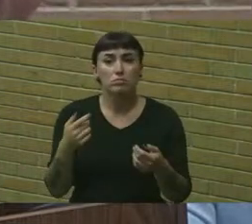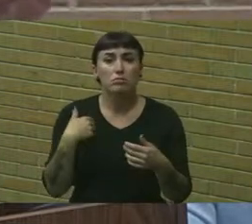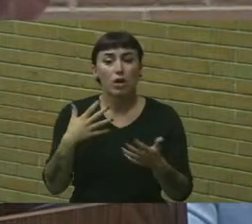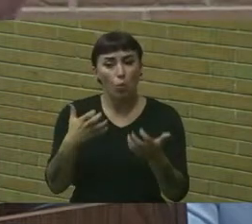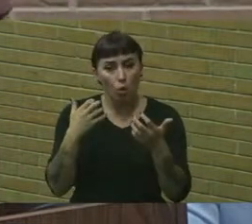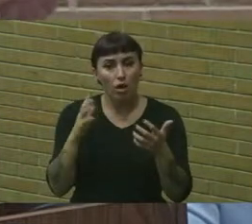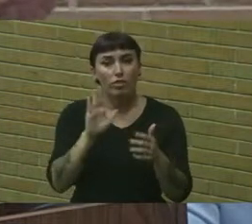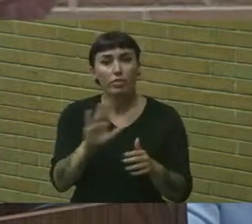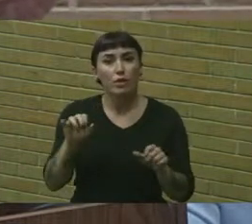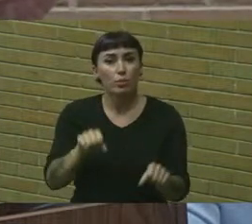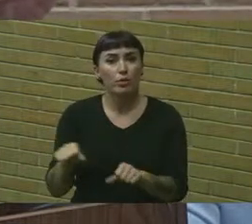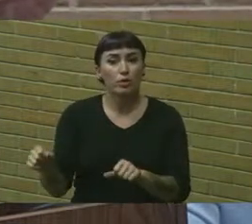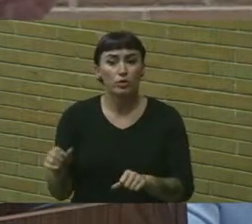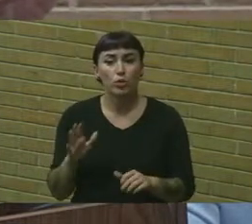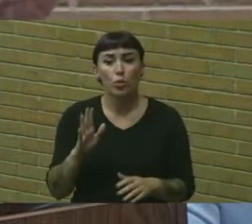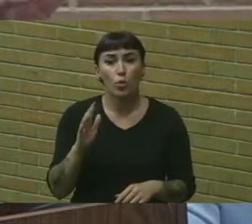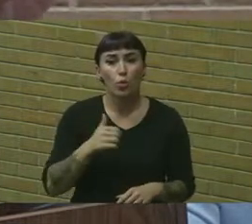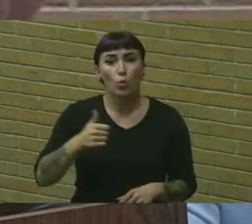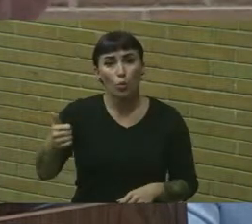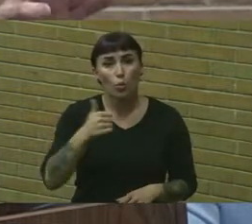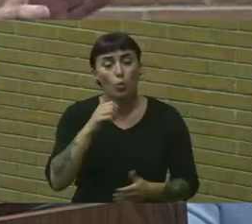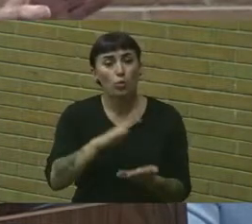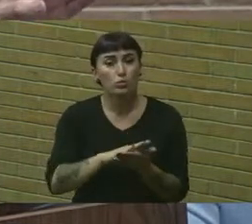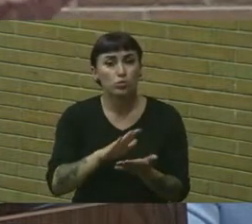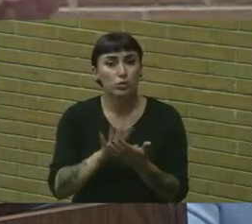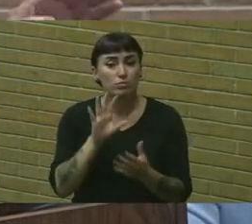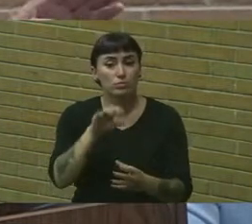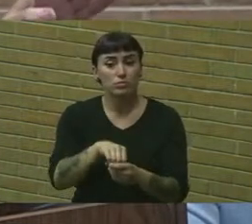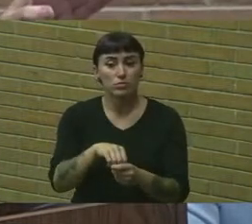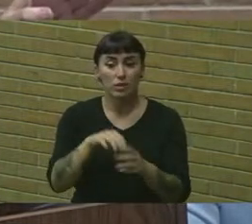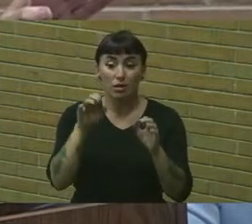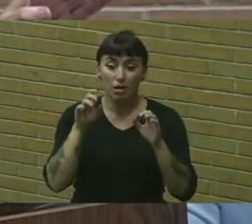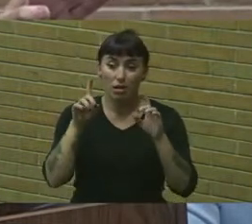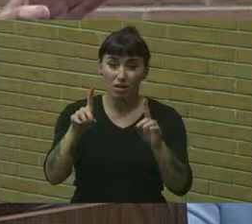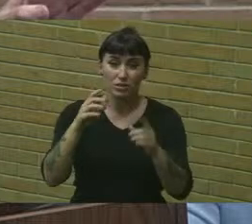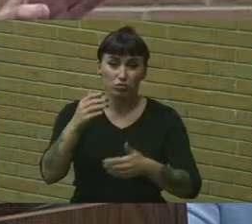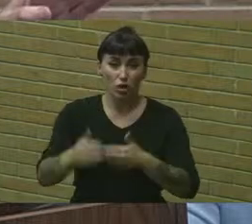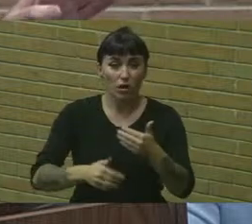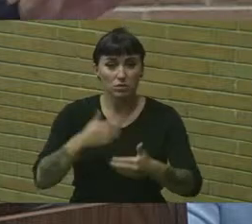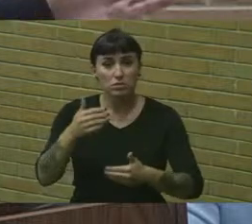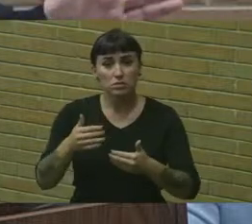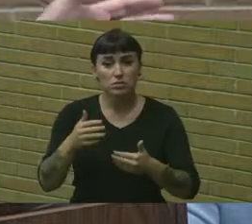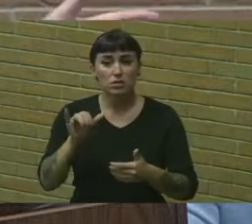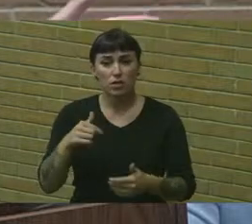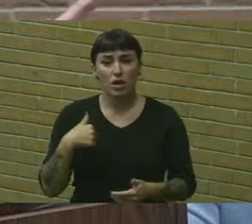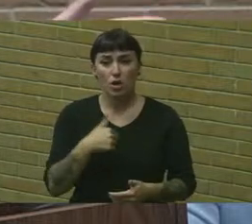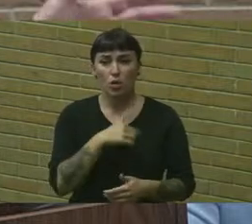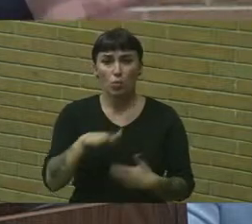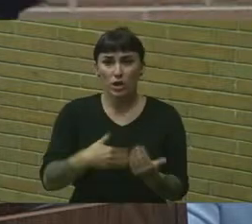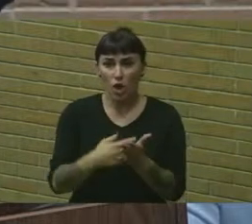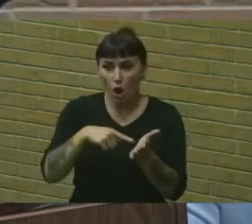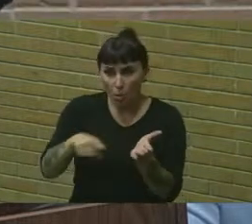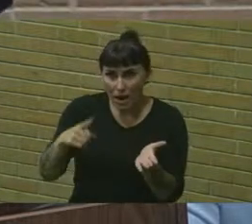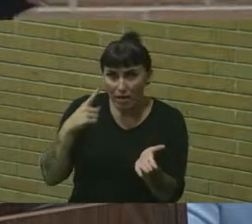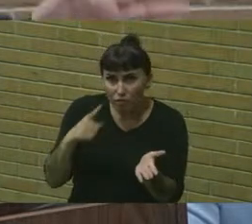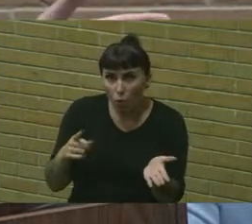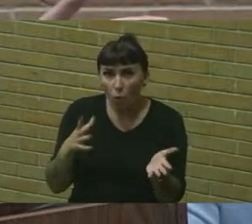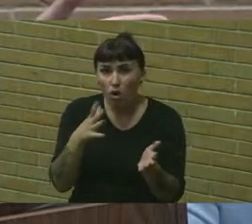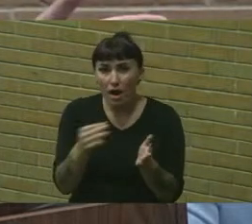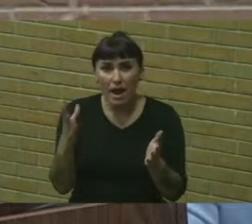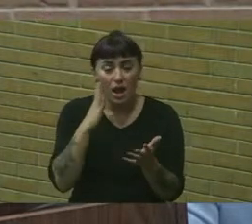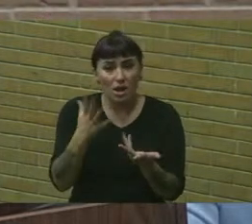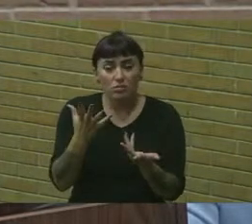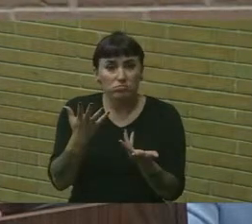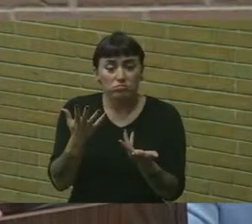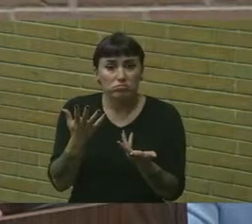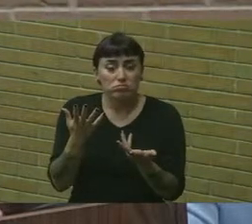their ability to go back and forth to school and to participate in the education process that we all pay for and adore